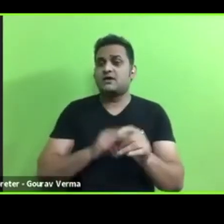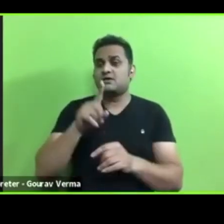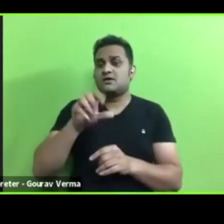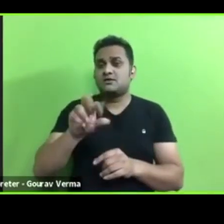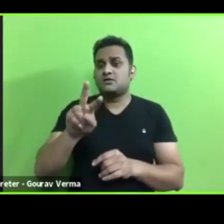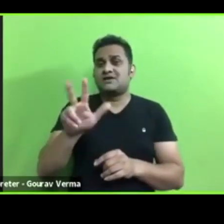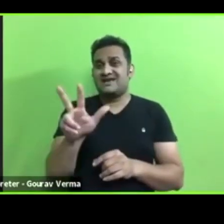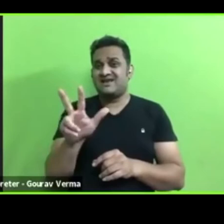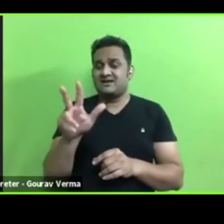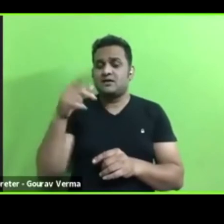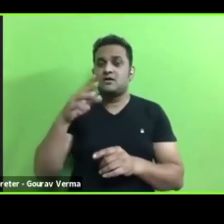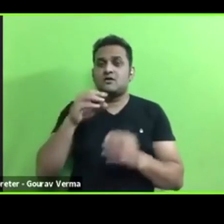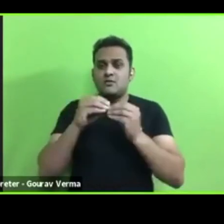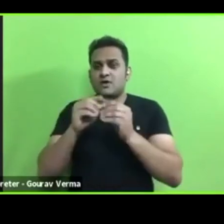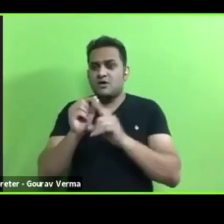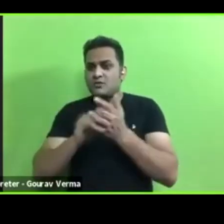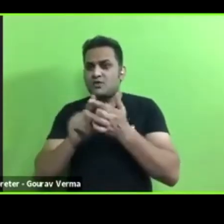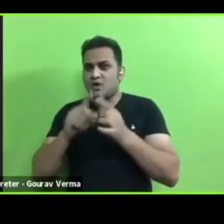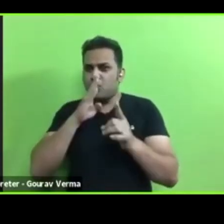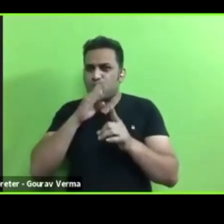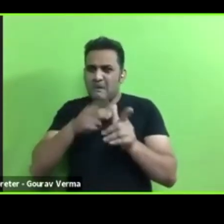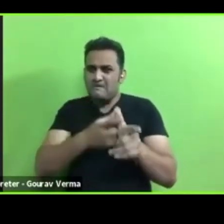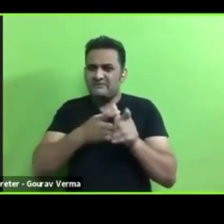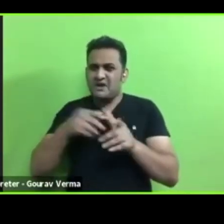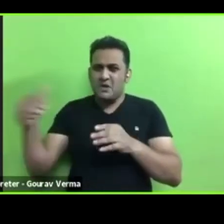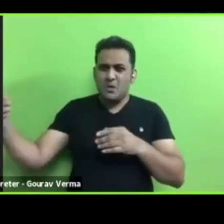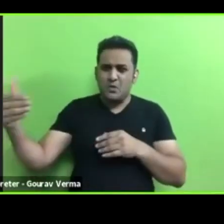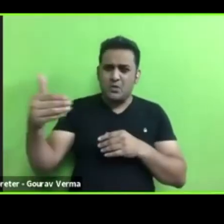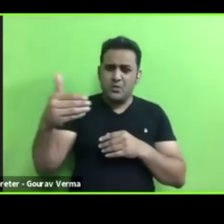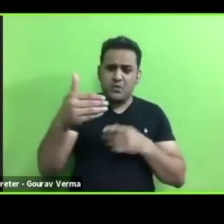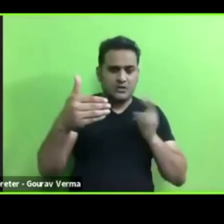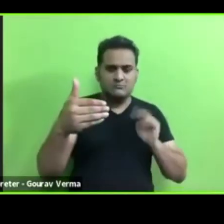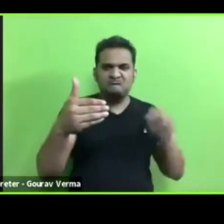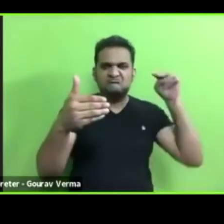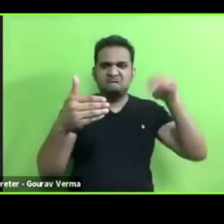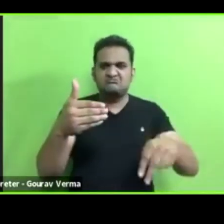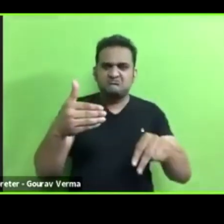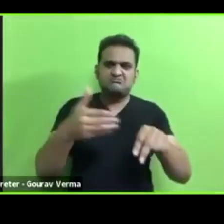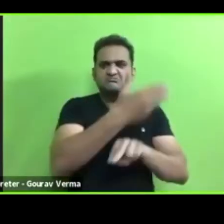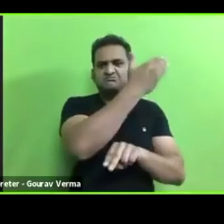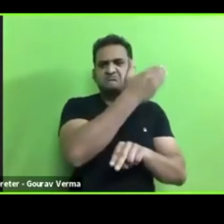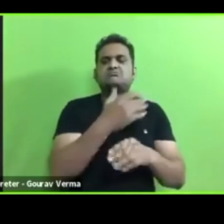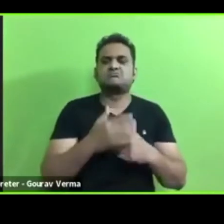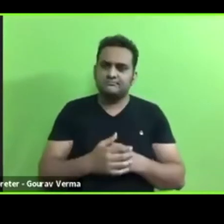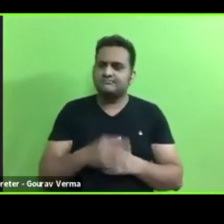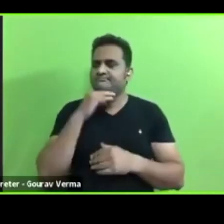Express train is fast, and he jumps before the train. And he writes,